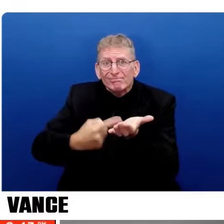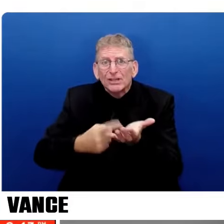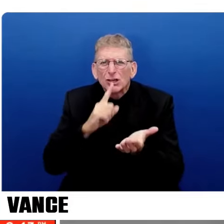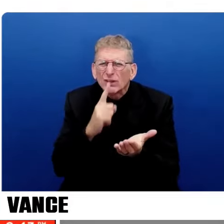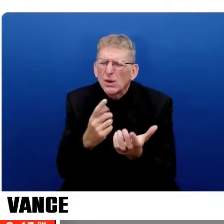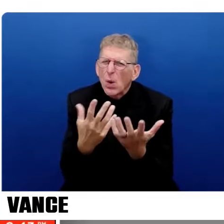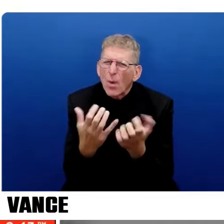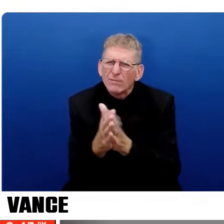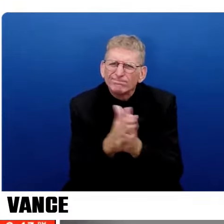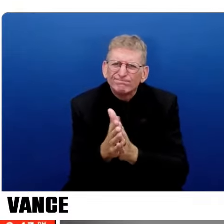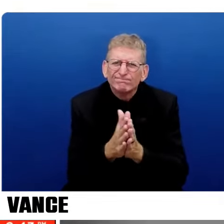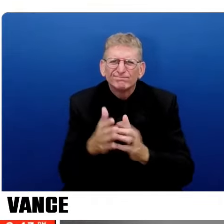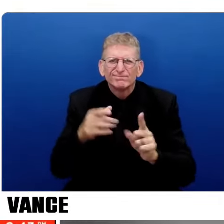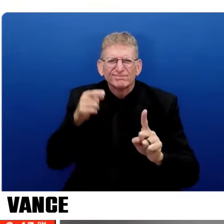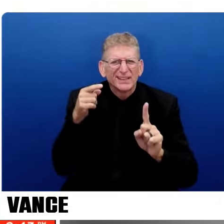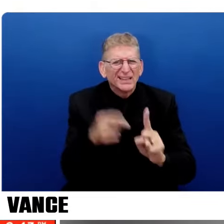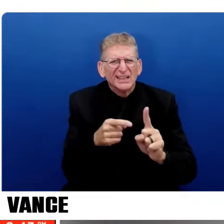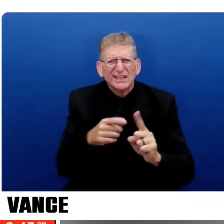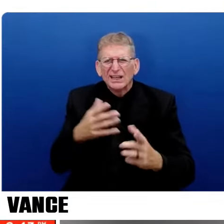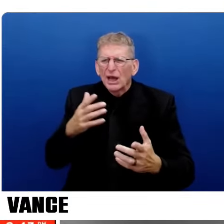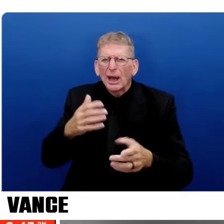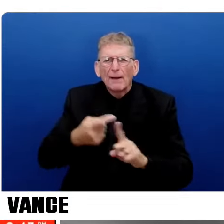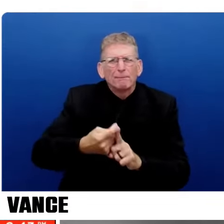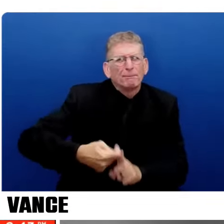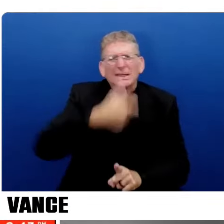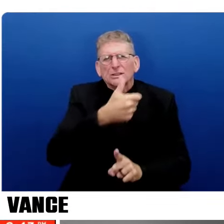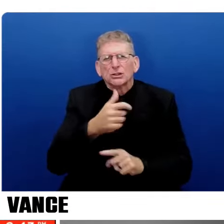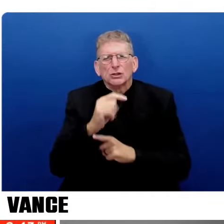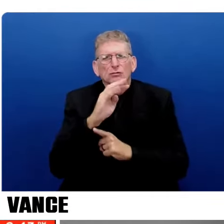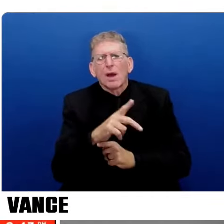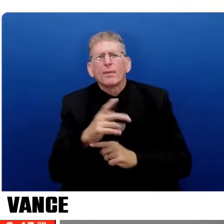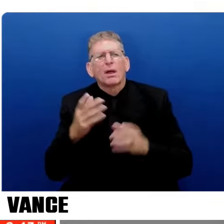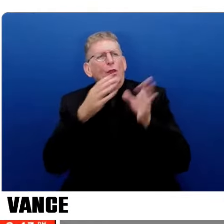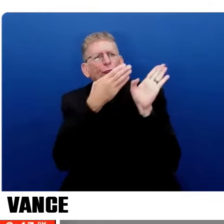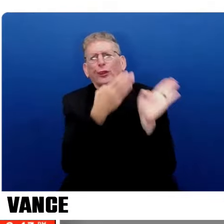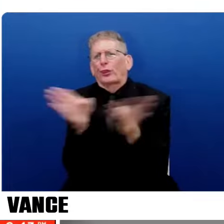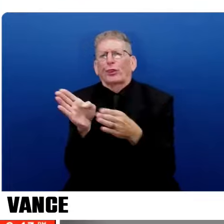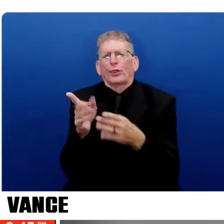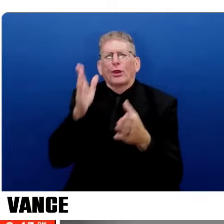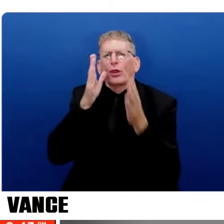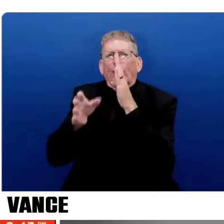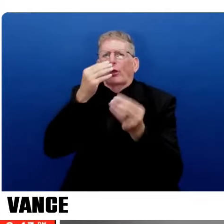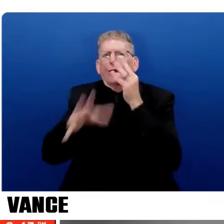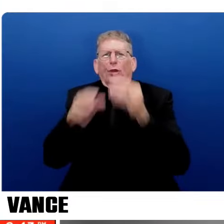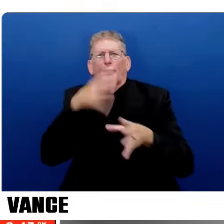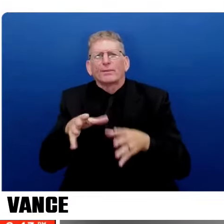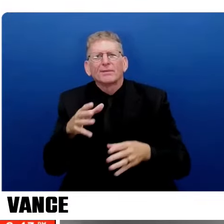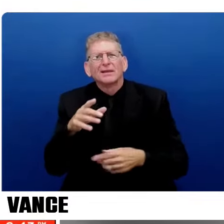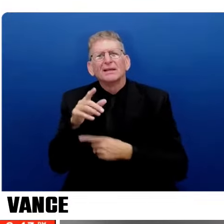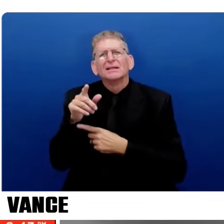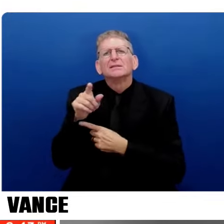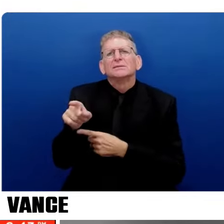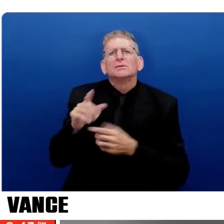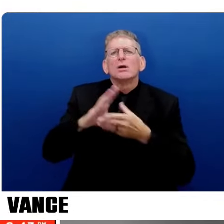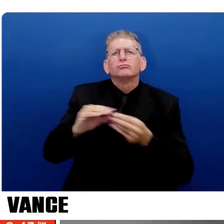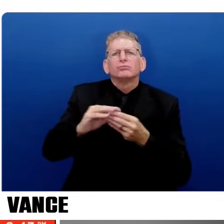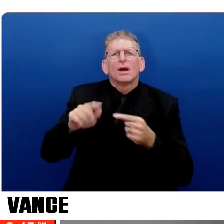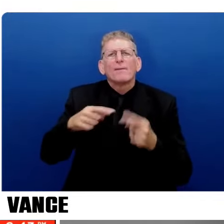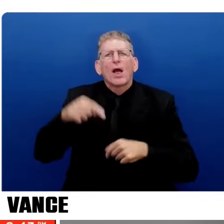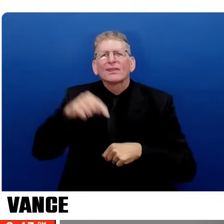particular, Margaret, because Tim just accused this of being a national sales tax. Look, the one thing,